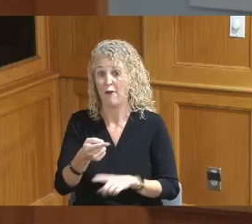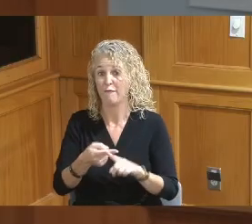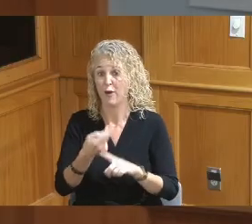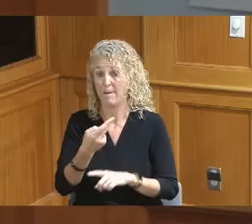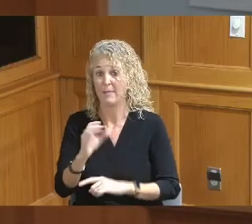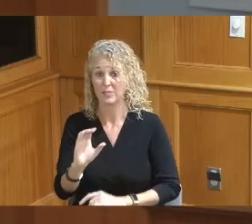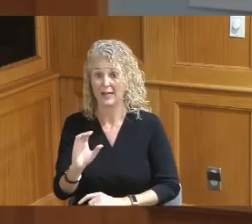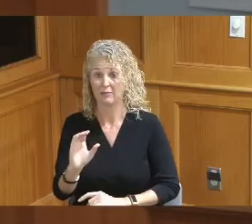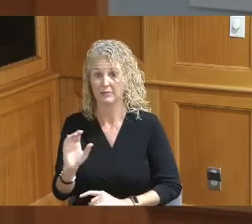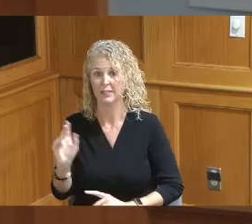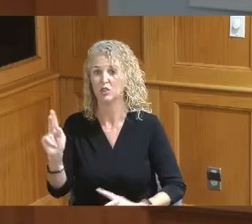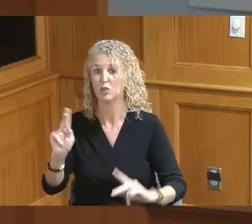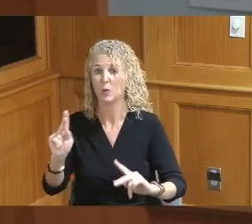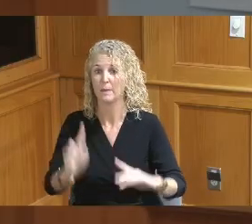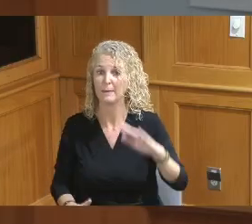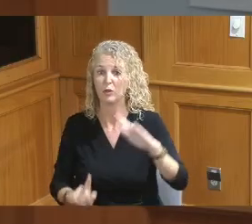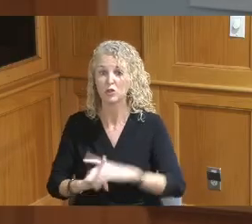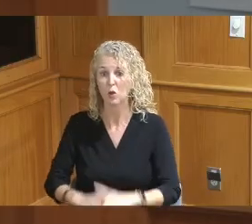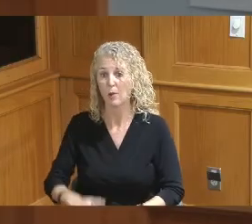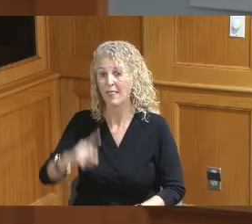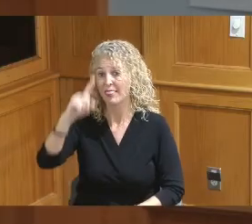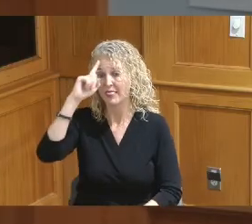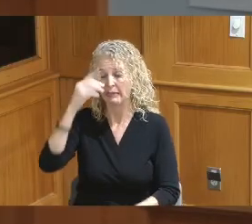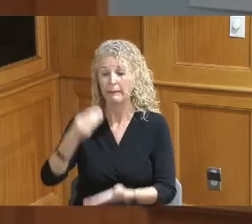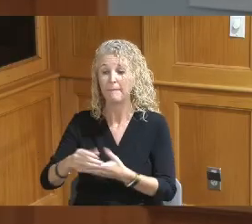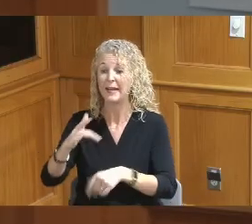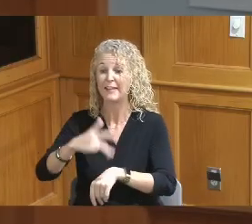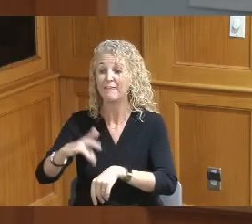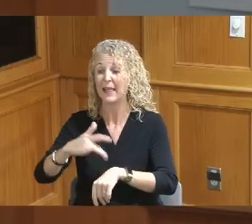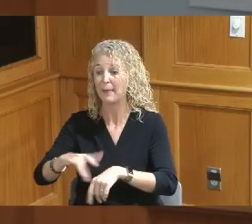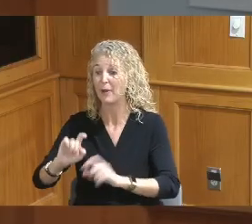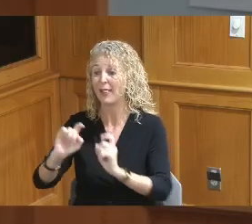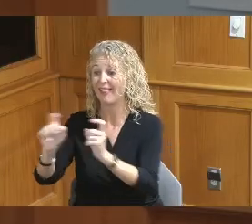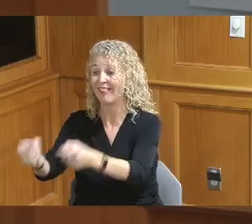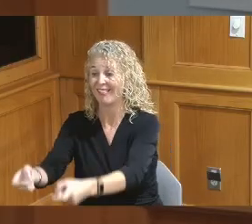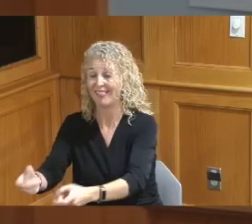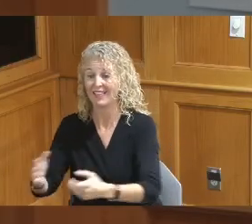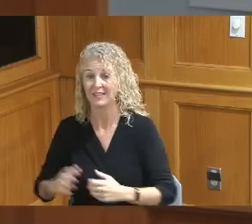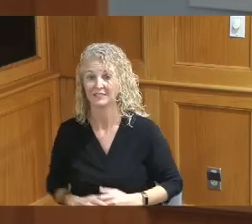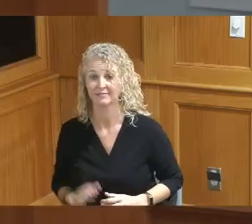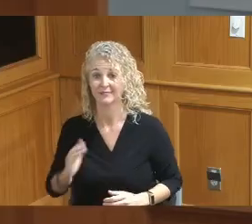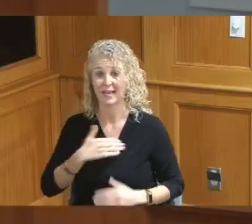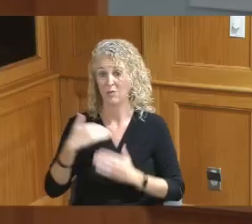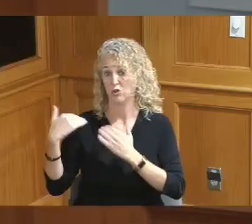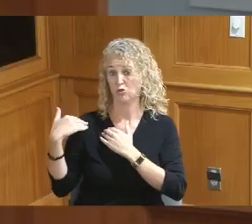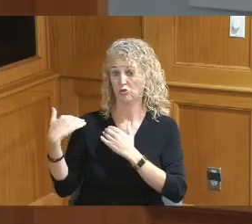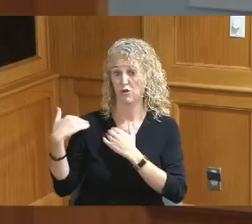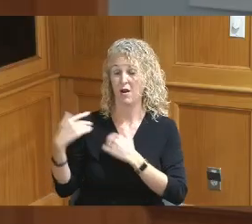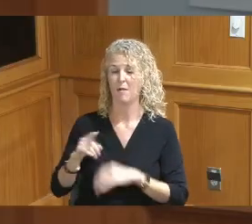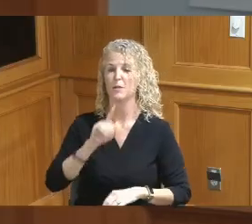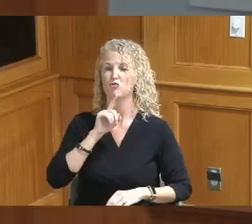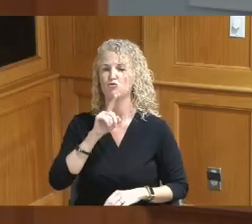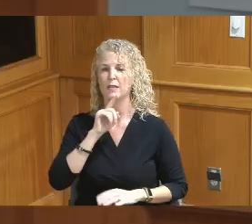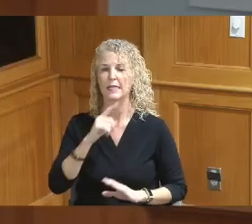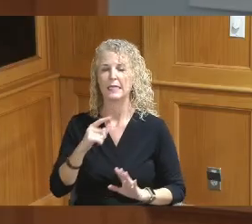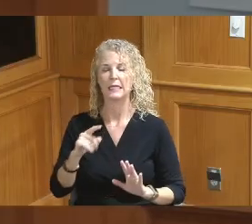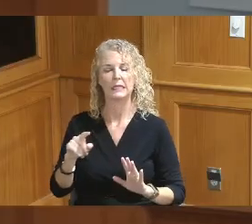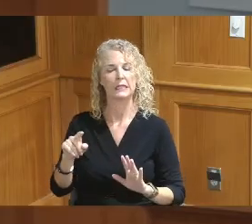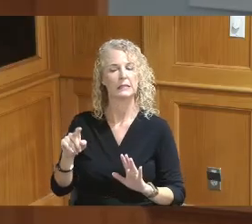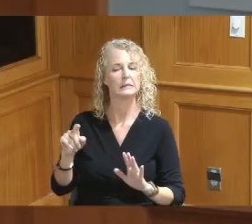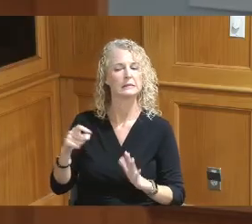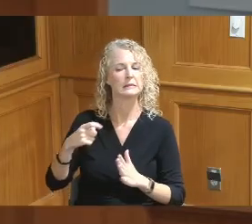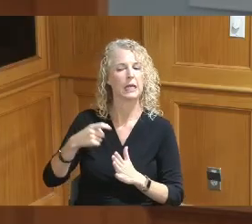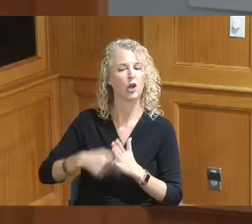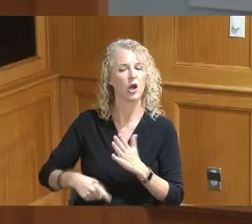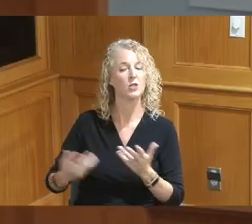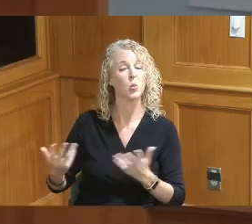people are coming to us with the expectation that that is what might be available for a project. Our job is to really push and say, okay, what